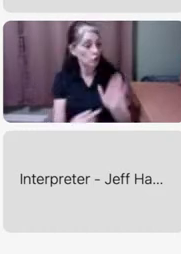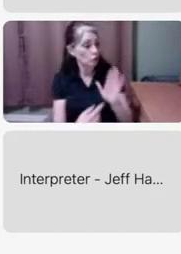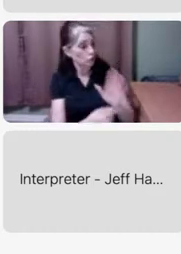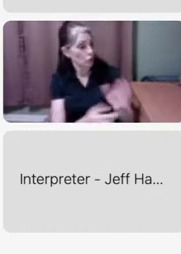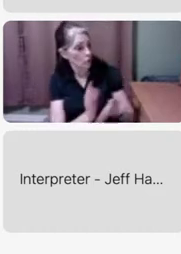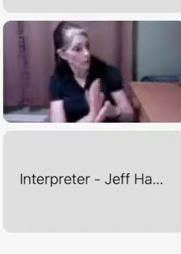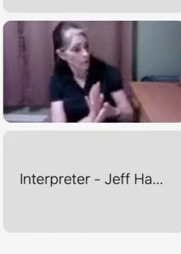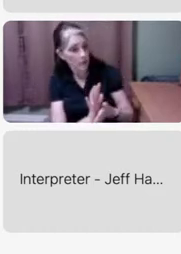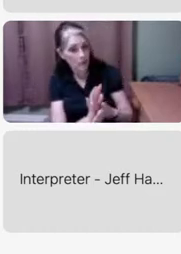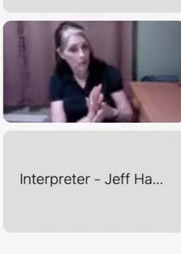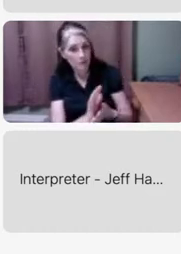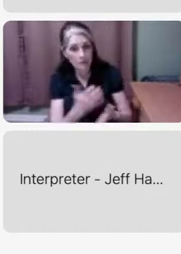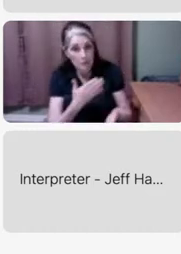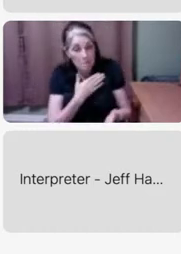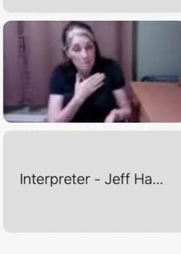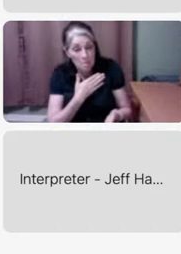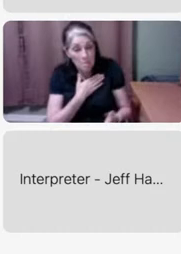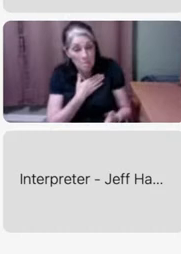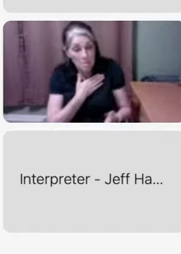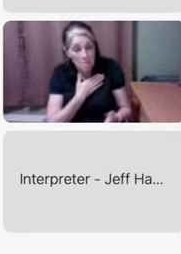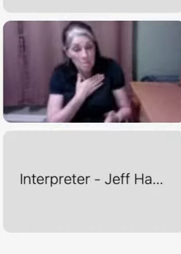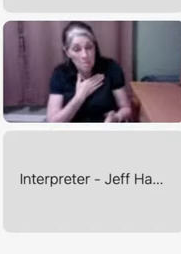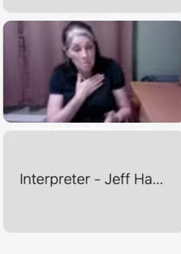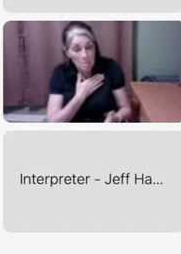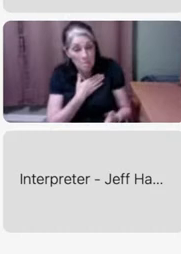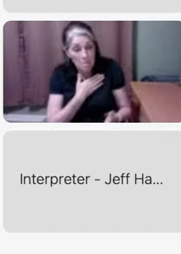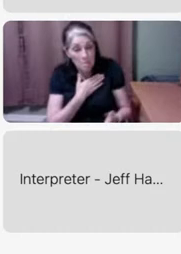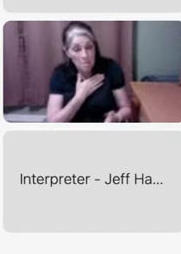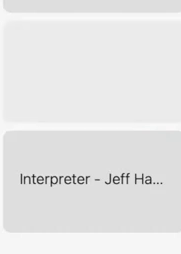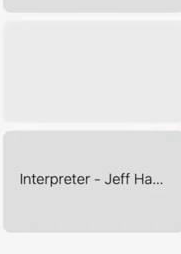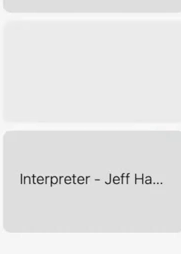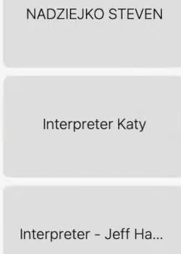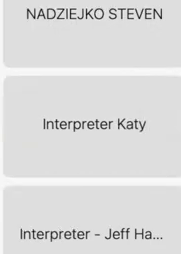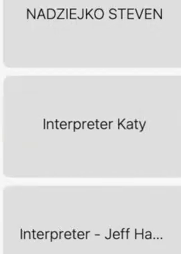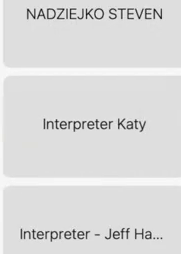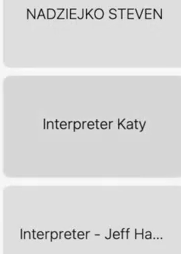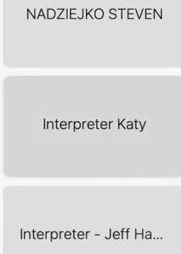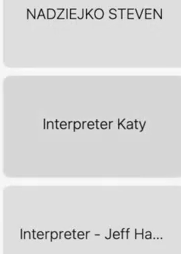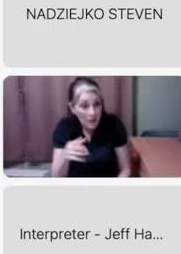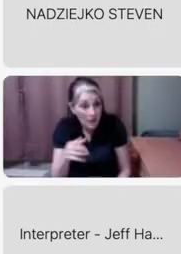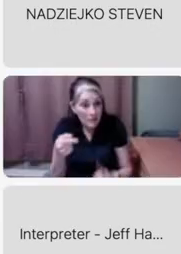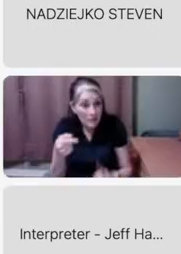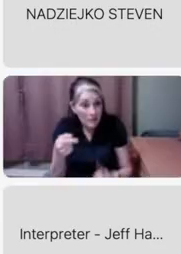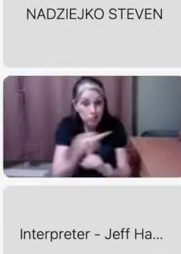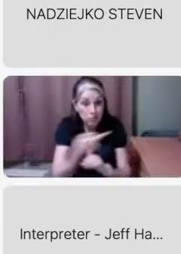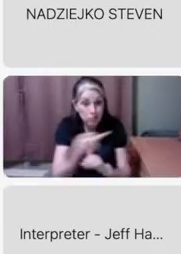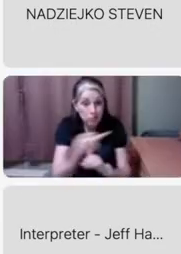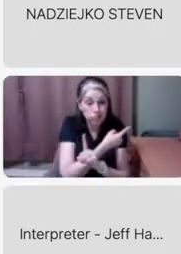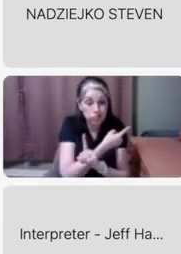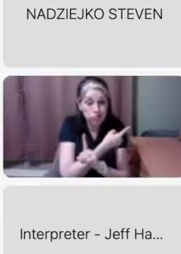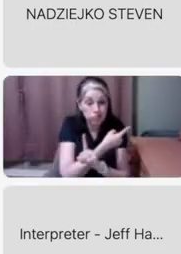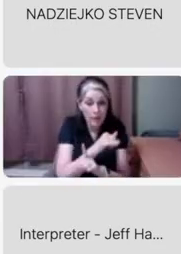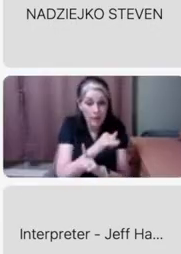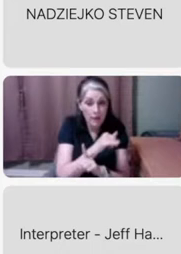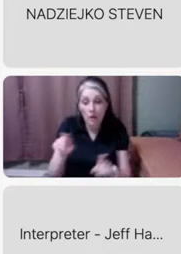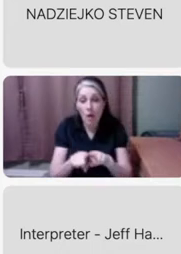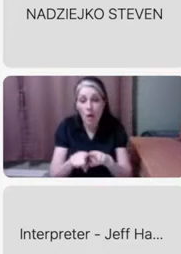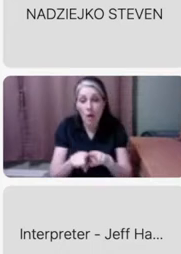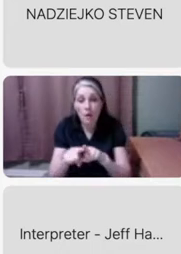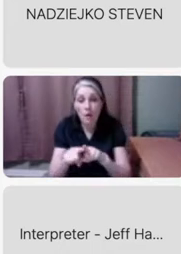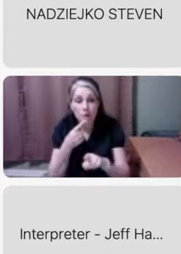opinion but i just wanted to voice it because i think we've kind of lost sight of what it was the other thing i wanted to say about that